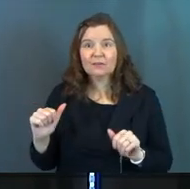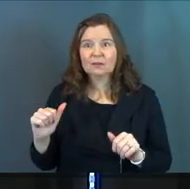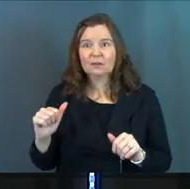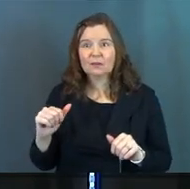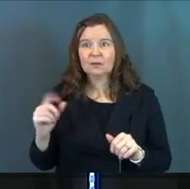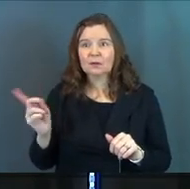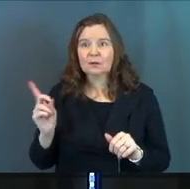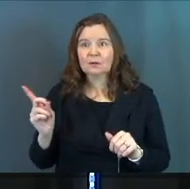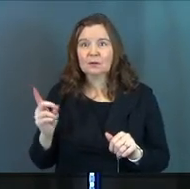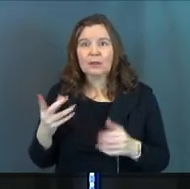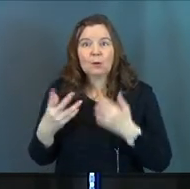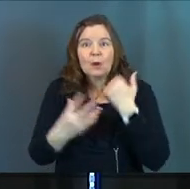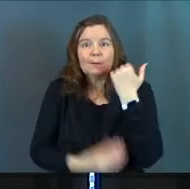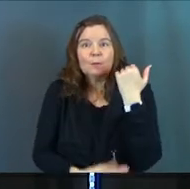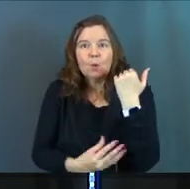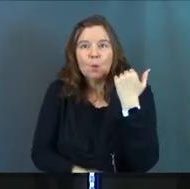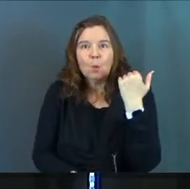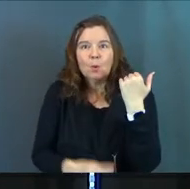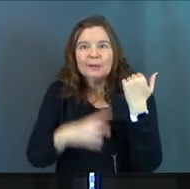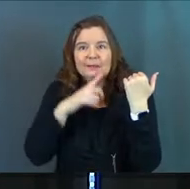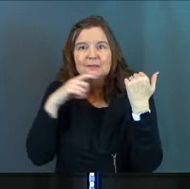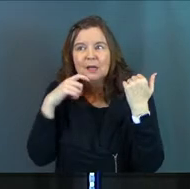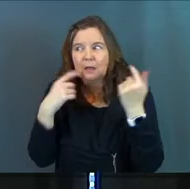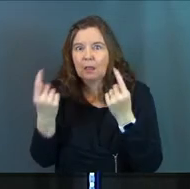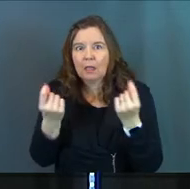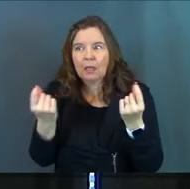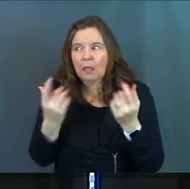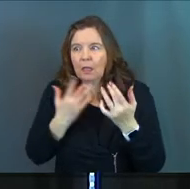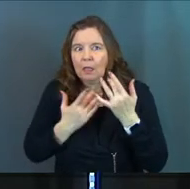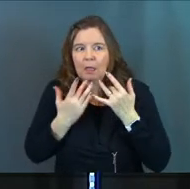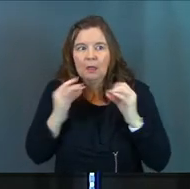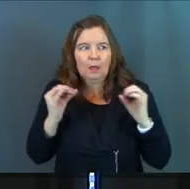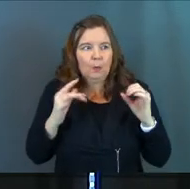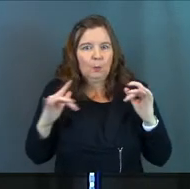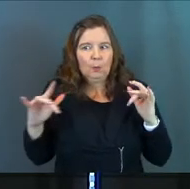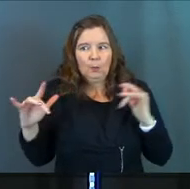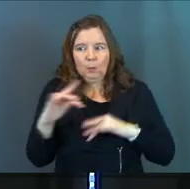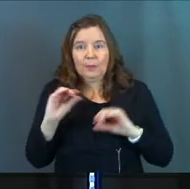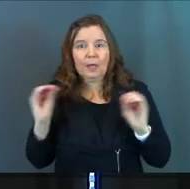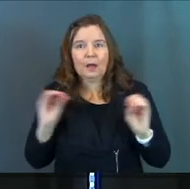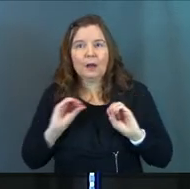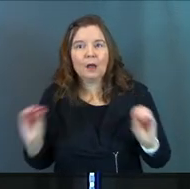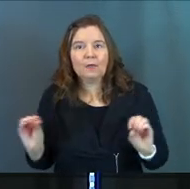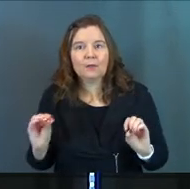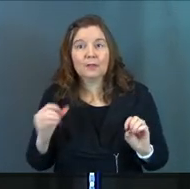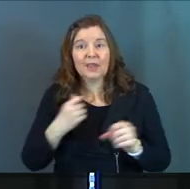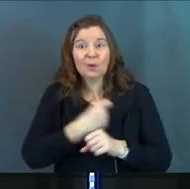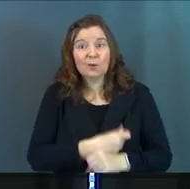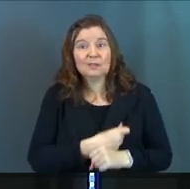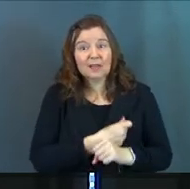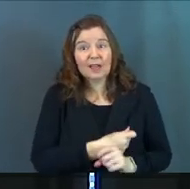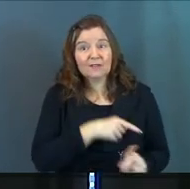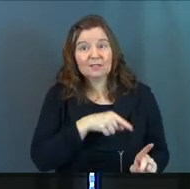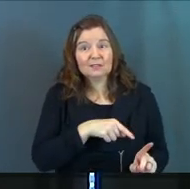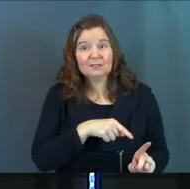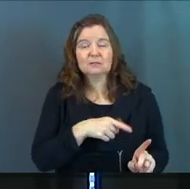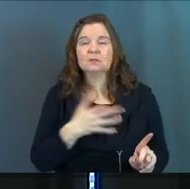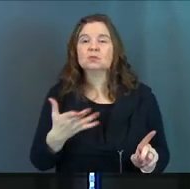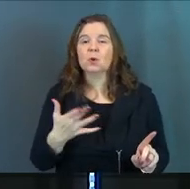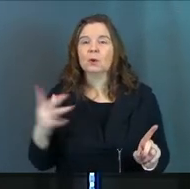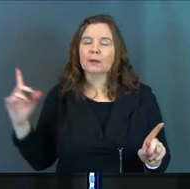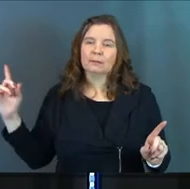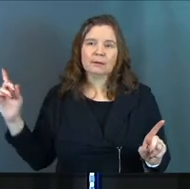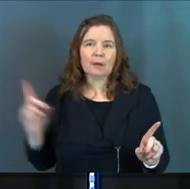going to be absolutely poor in the desert because they had nothing. They were slaves. So